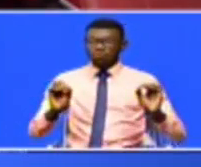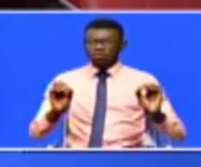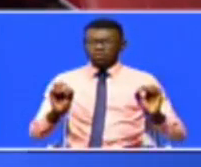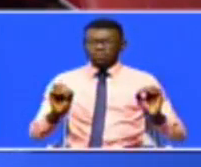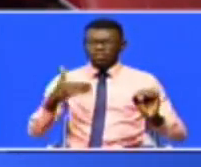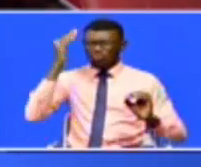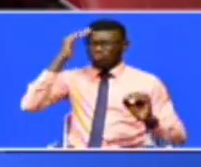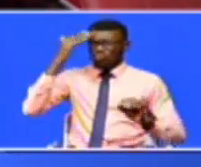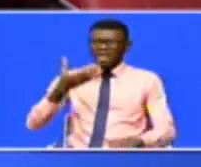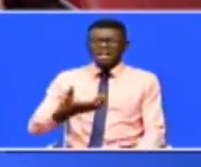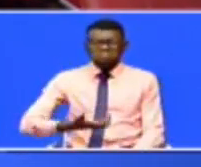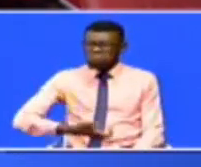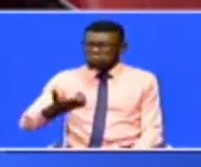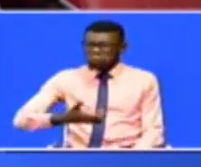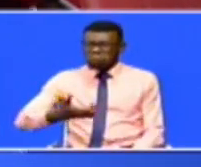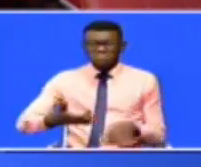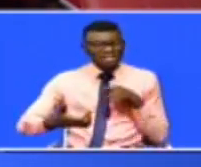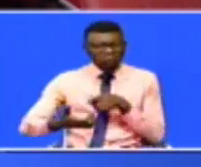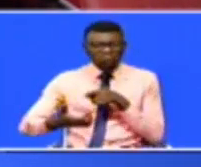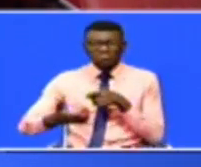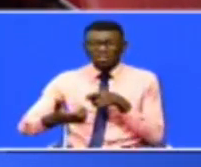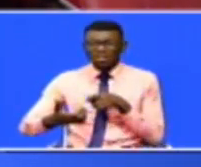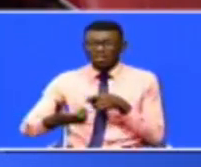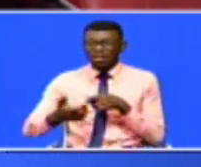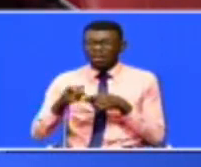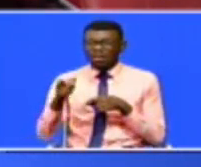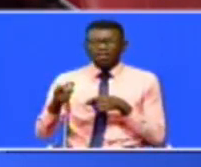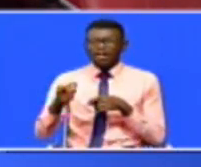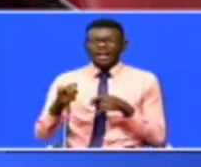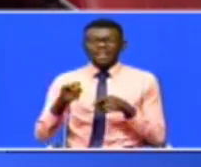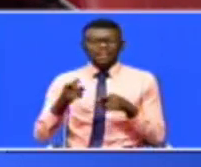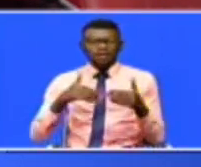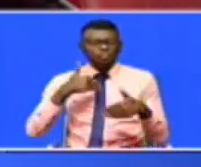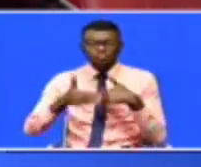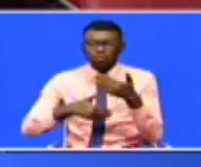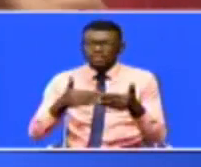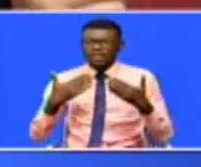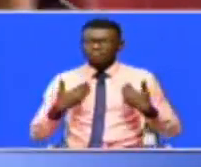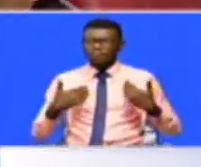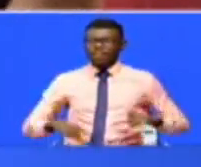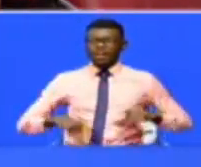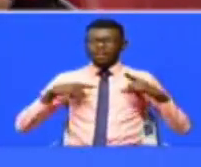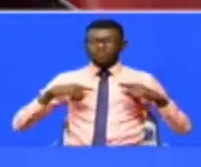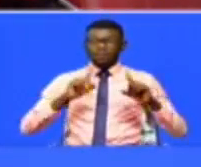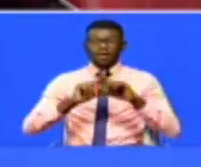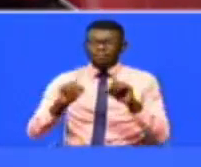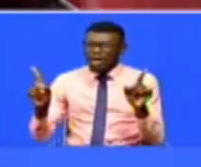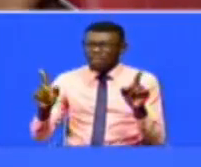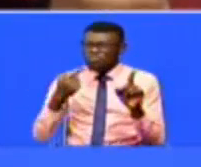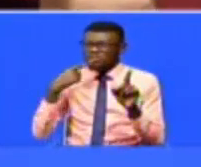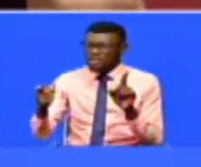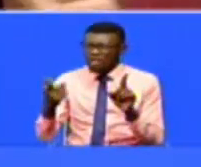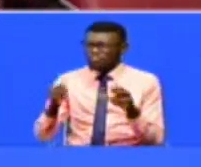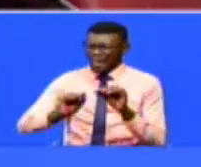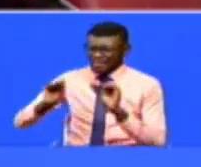that masturbation is a natural process of any human being. It is. Now, the fact is that now you're saying that it should